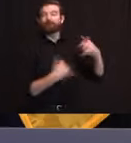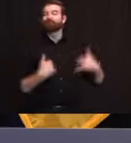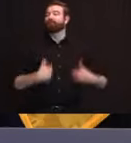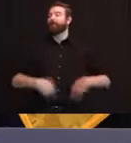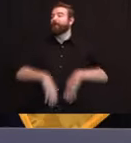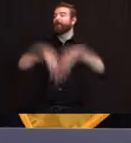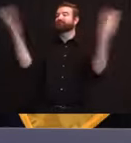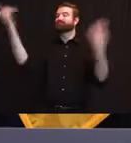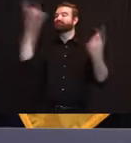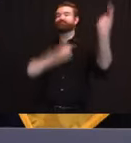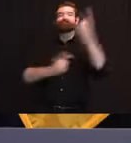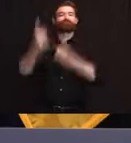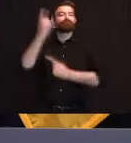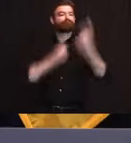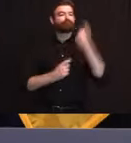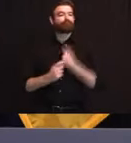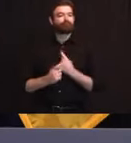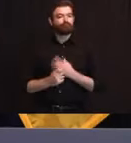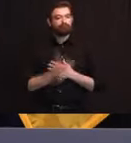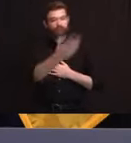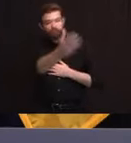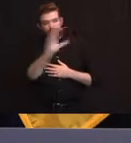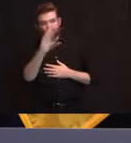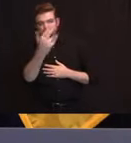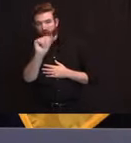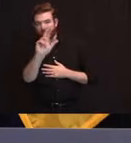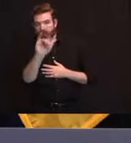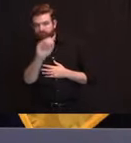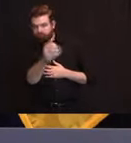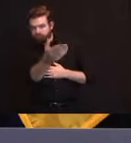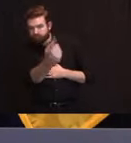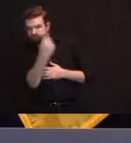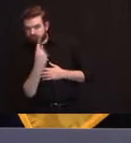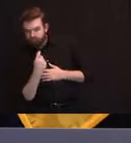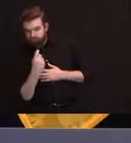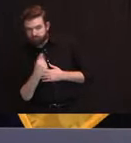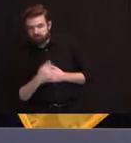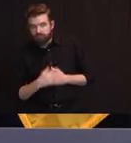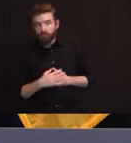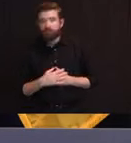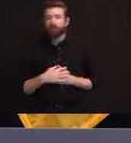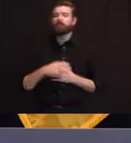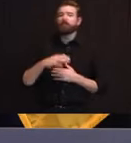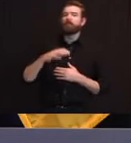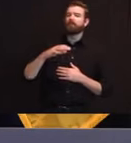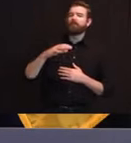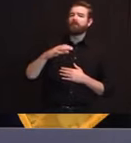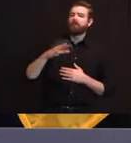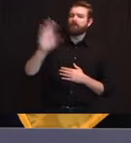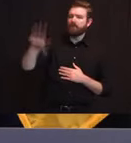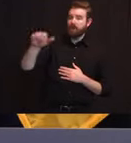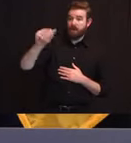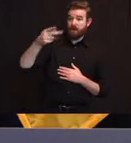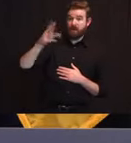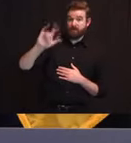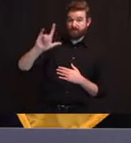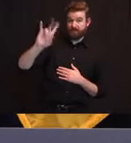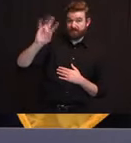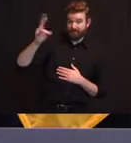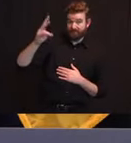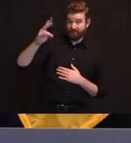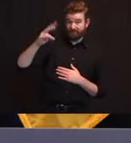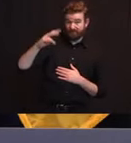Yes, good afternoon, Governor. On April 7th in this room, I asked you and the Education Commissioner for a copy of a document that was submitted to the DOE